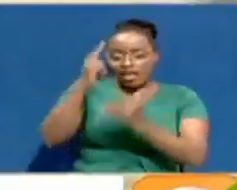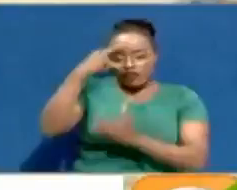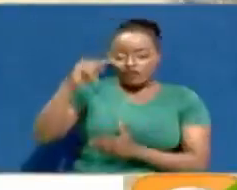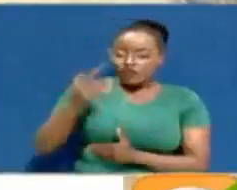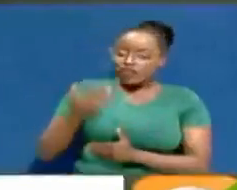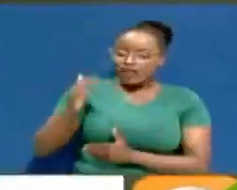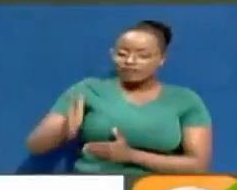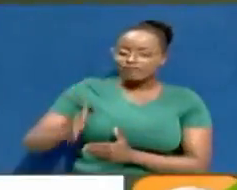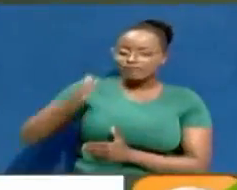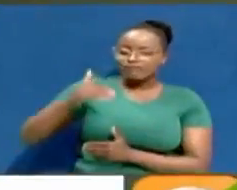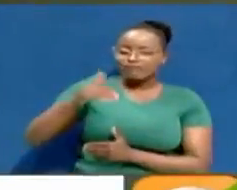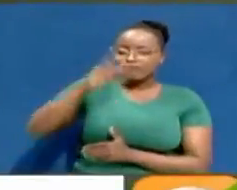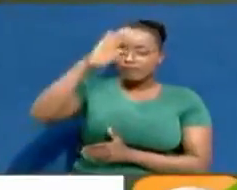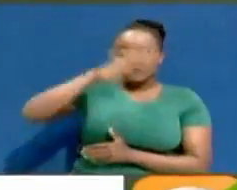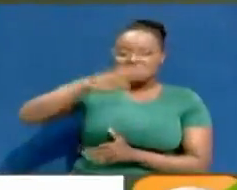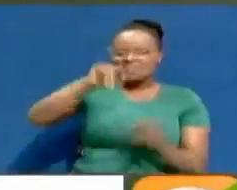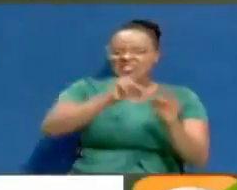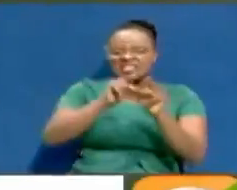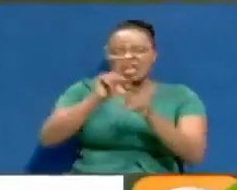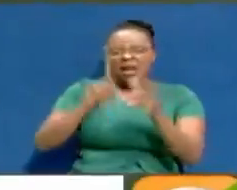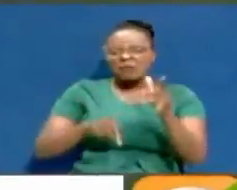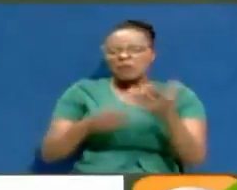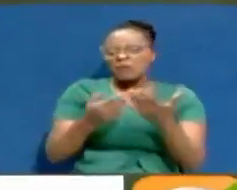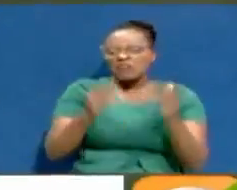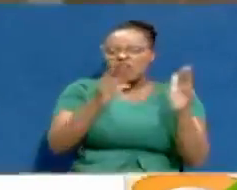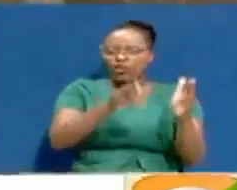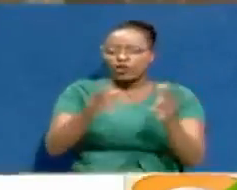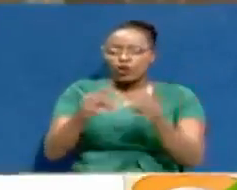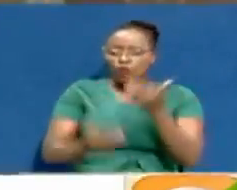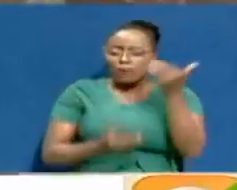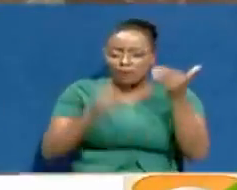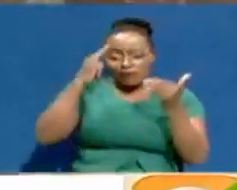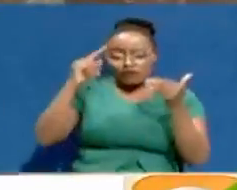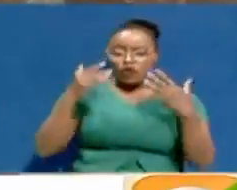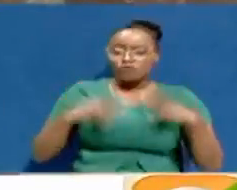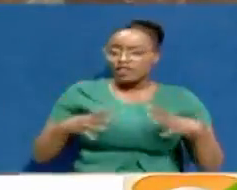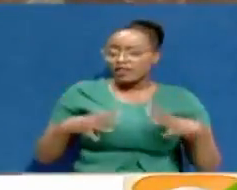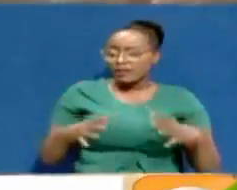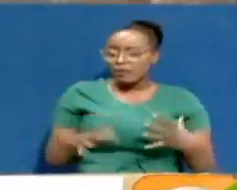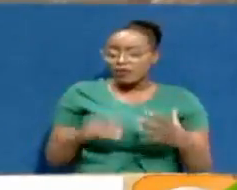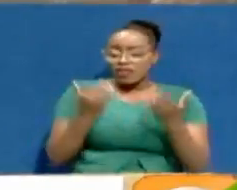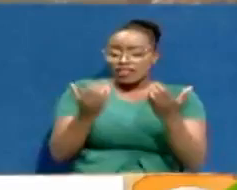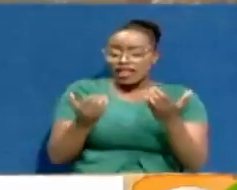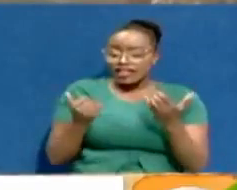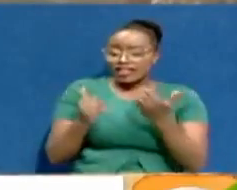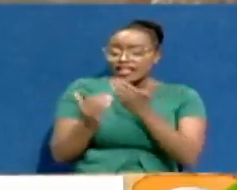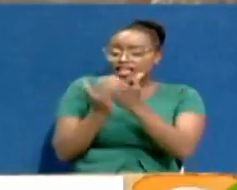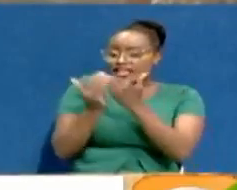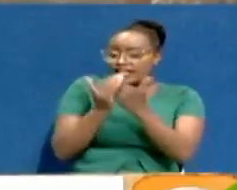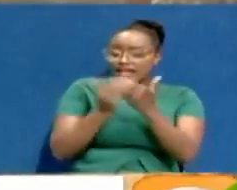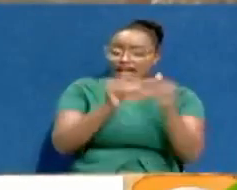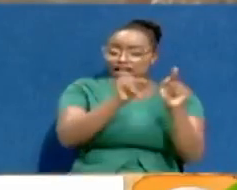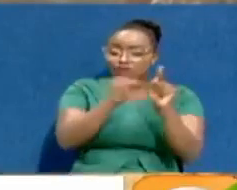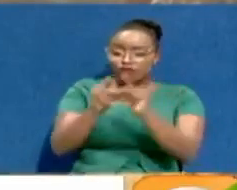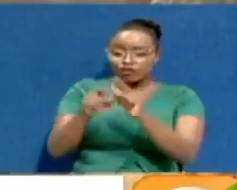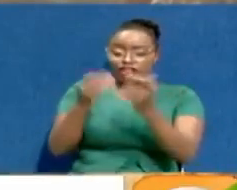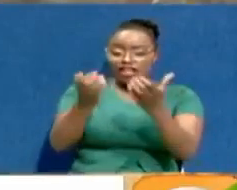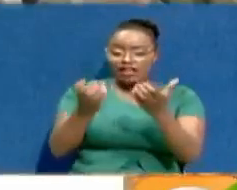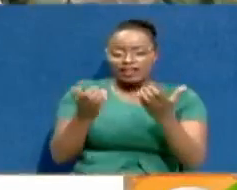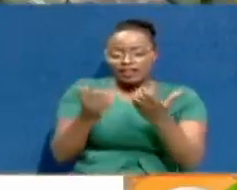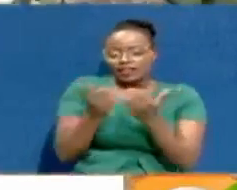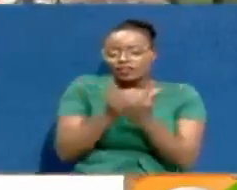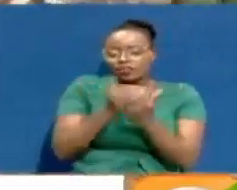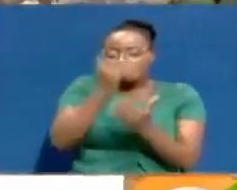wadogo. Na watoto wadogo ni kama tu watoto ya binadamu. Wanahitaji urafiki na wanahitaji